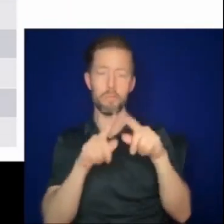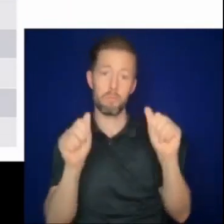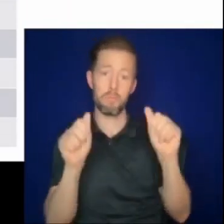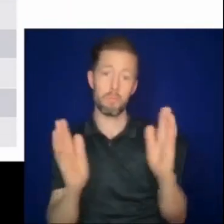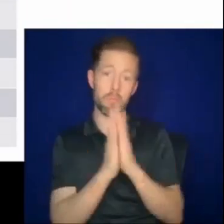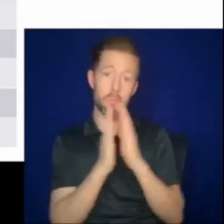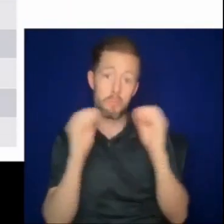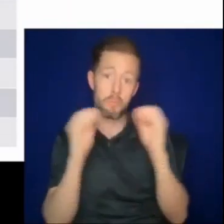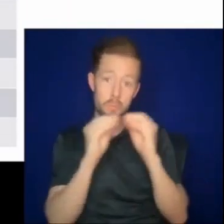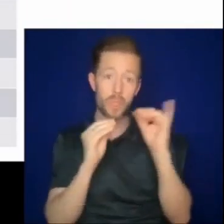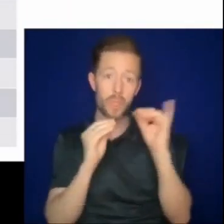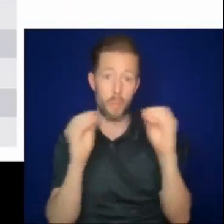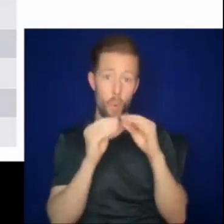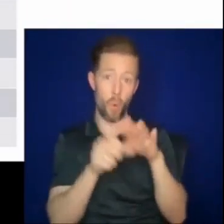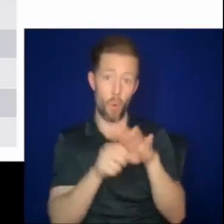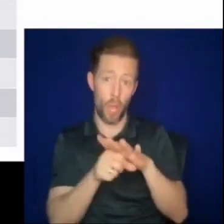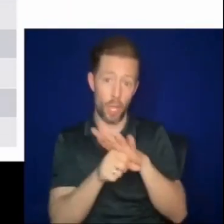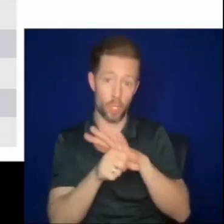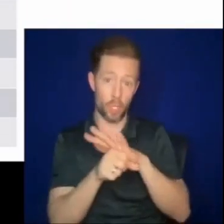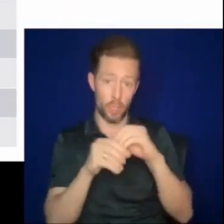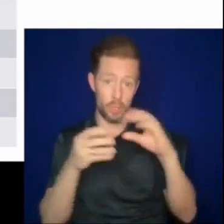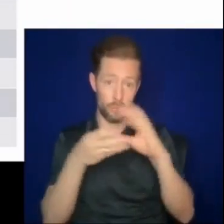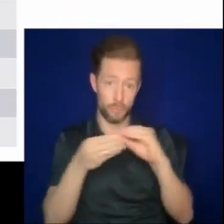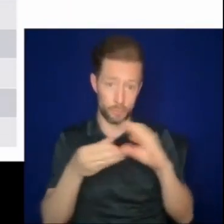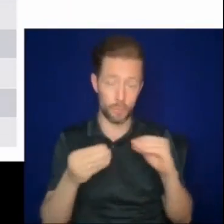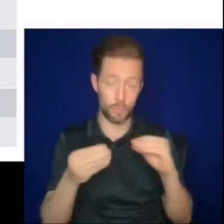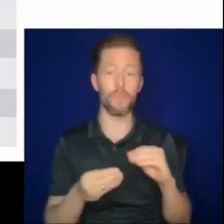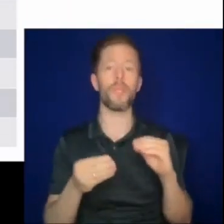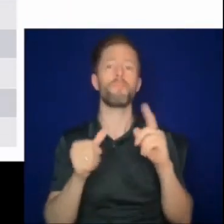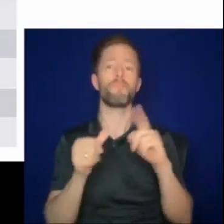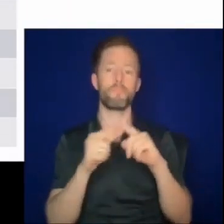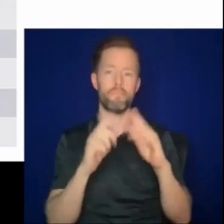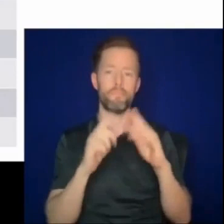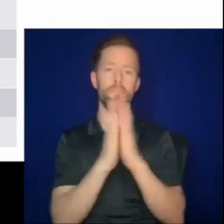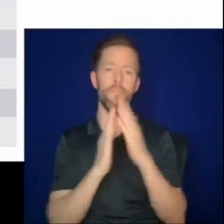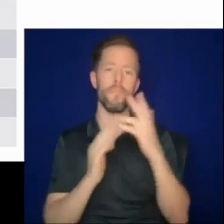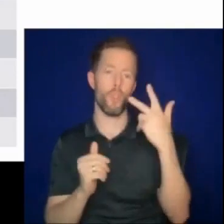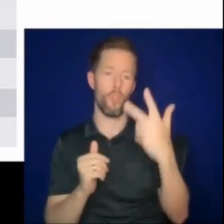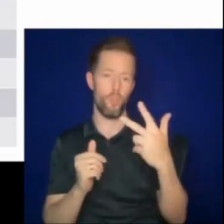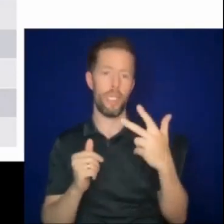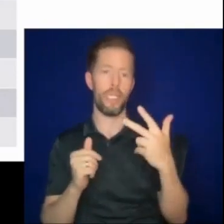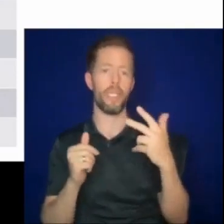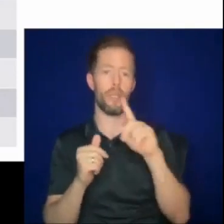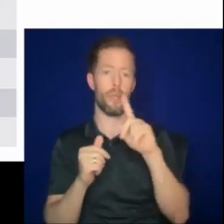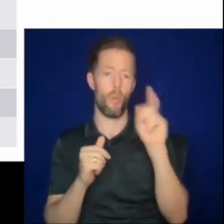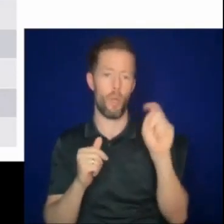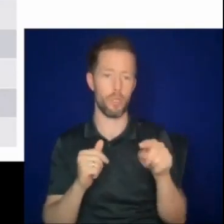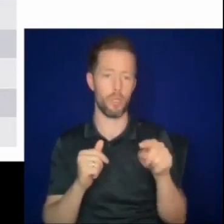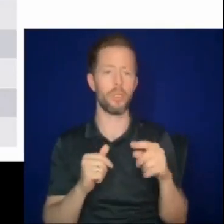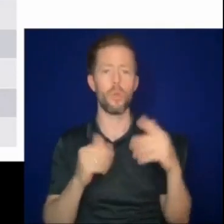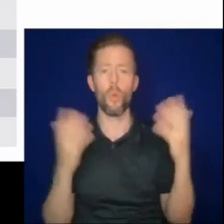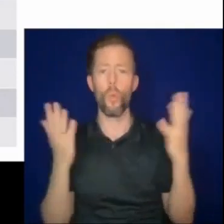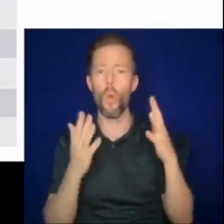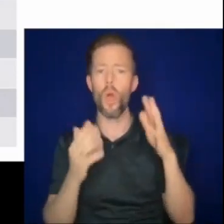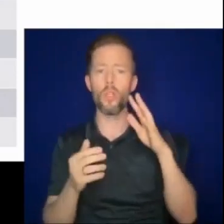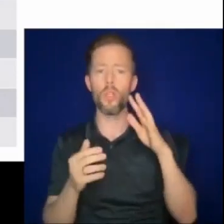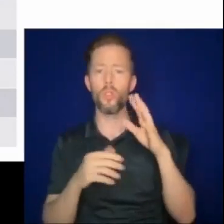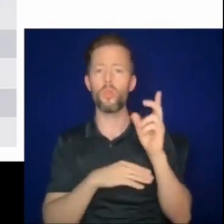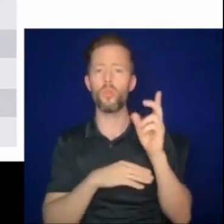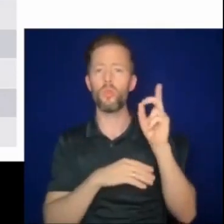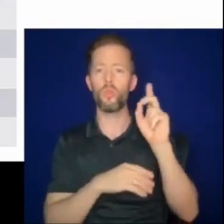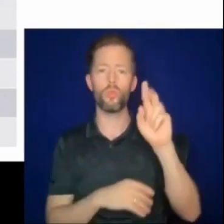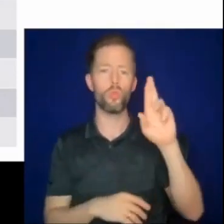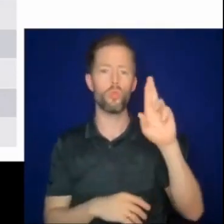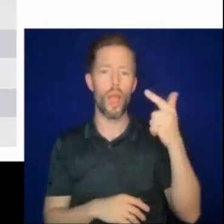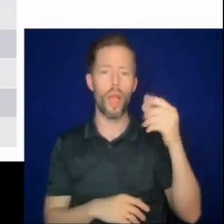in one location, but you could ask more if there are more locations within the story. And then we asked 3 event questions, such